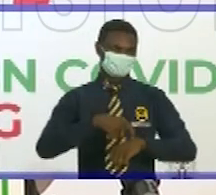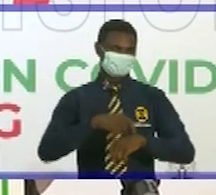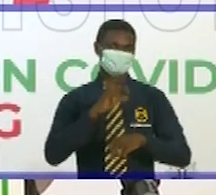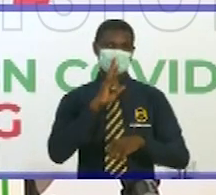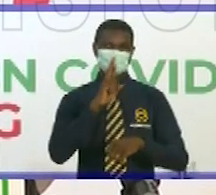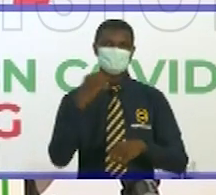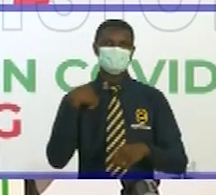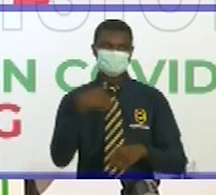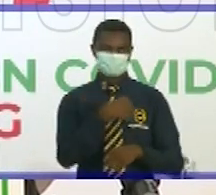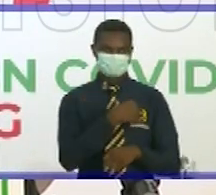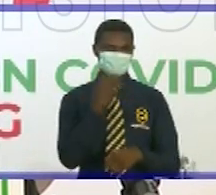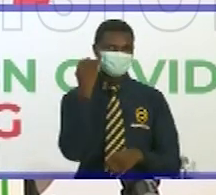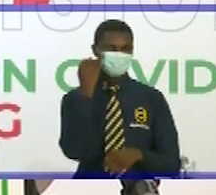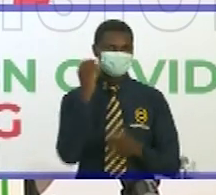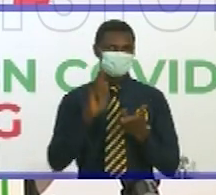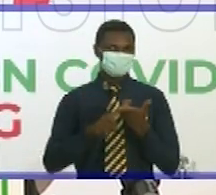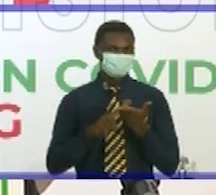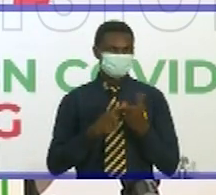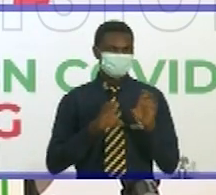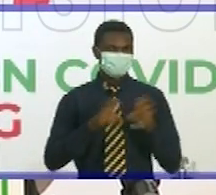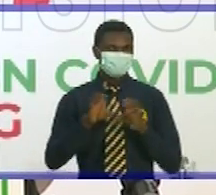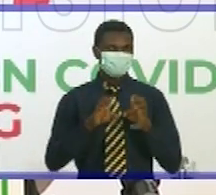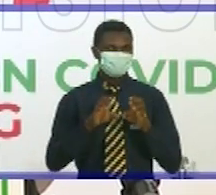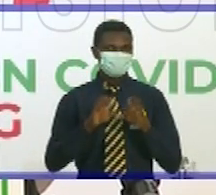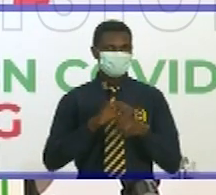COVID 19 test